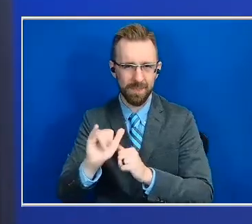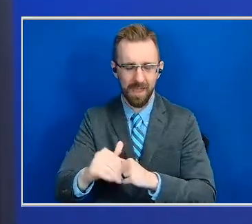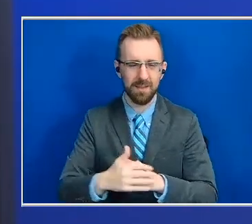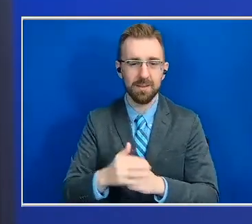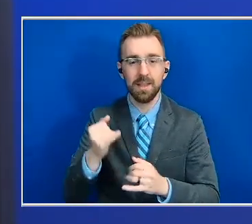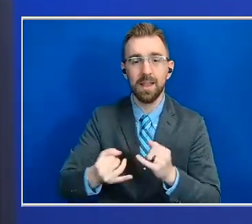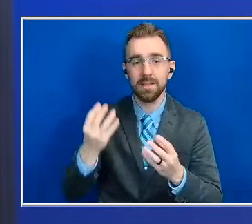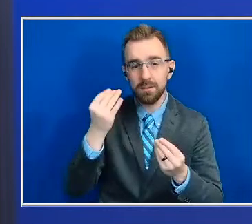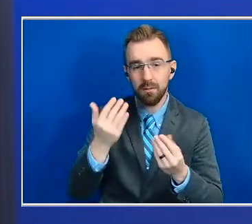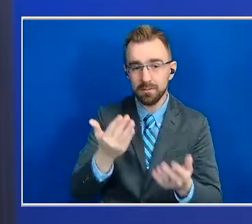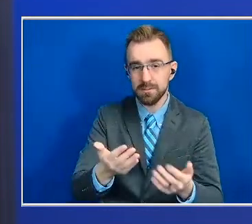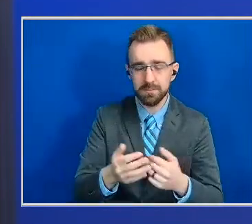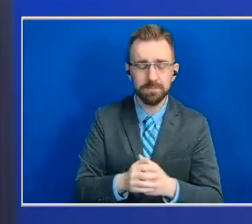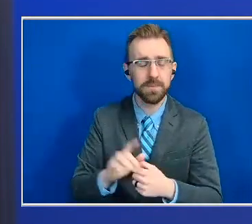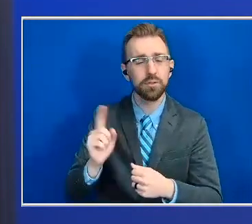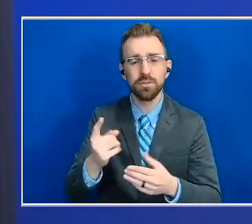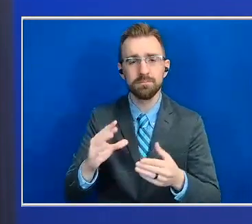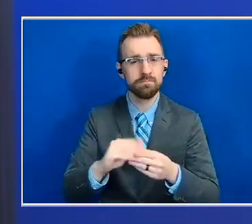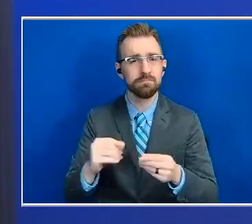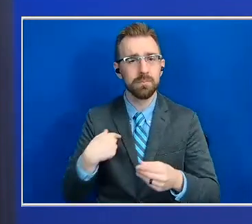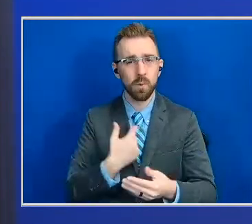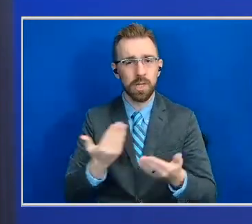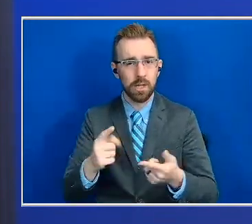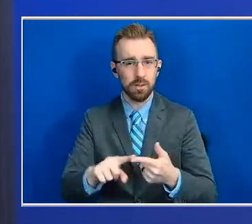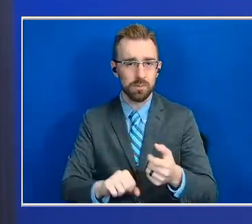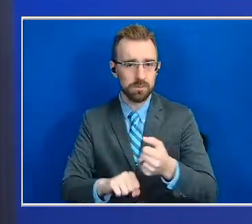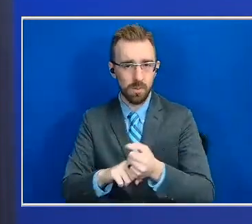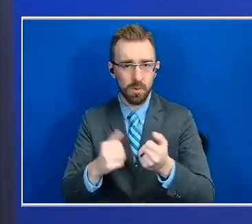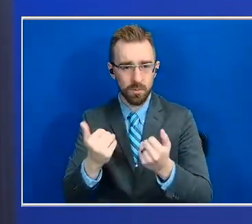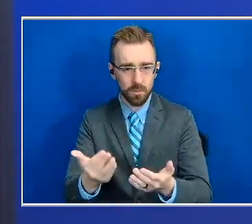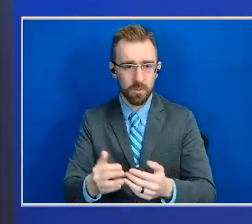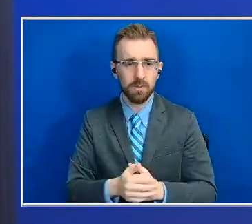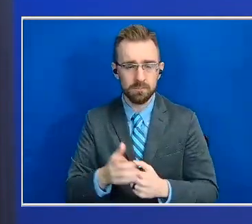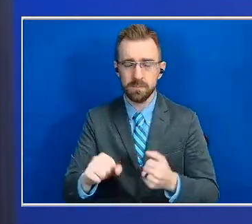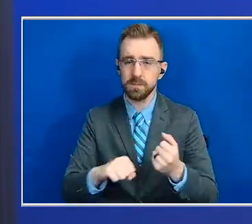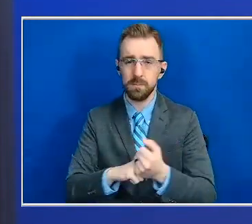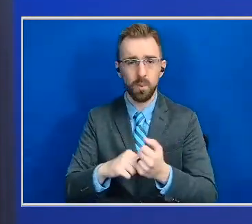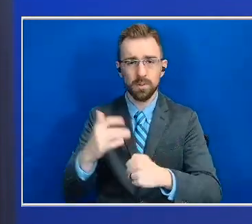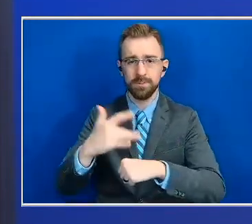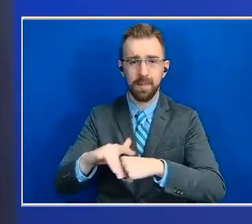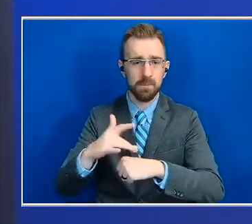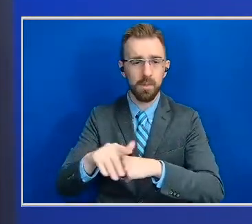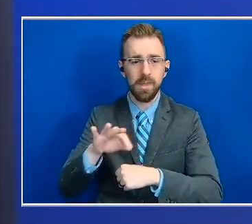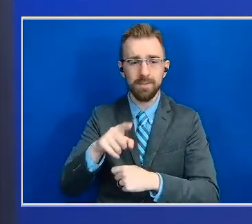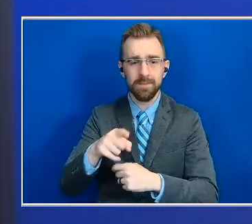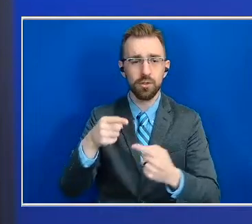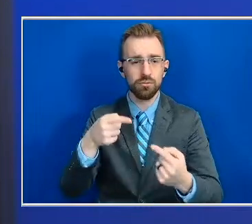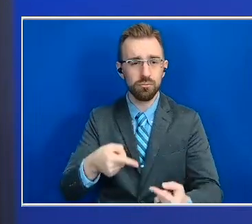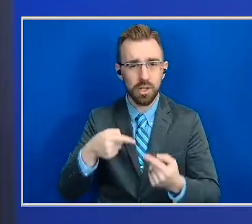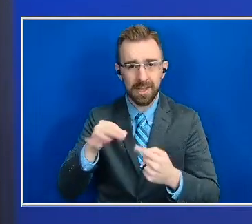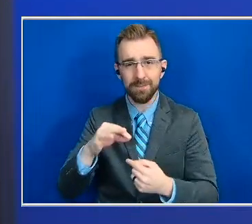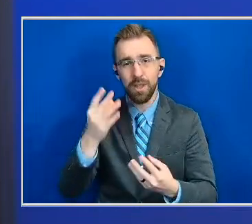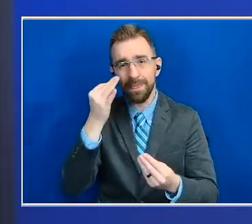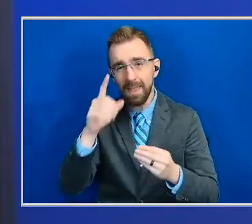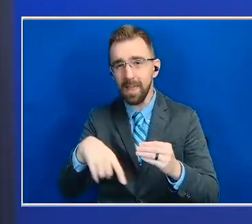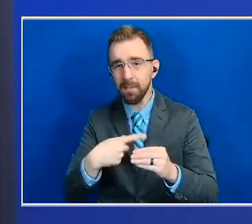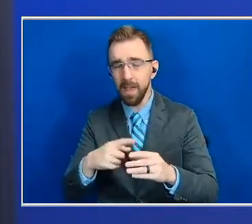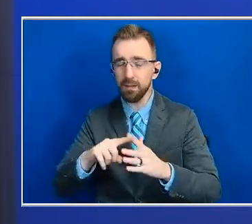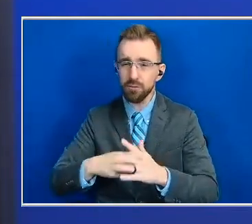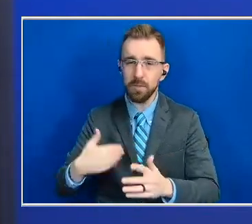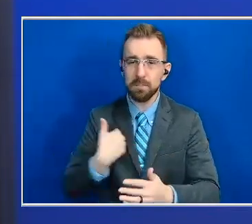that we are here to support you. There is support available if you are struggling. If you are thinking about breastfeeding and want more